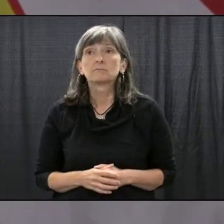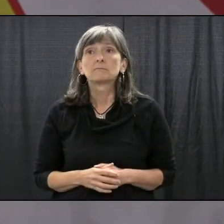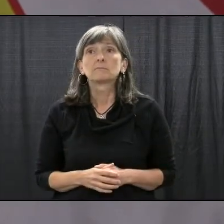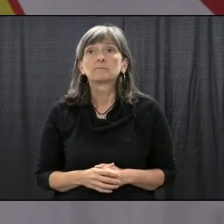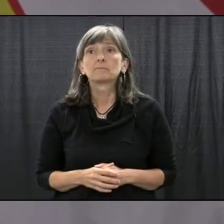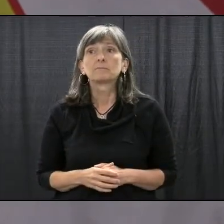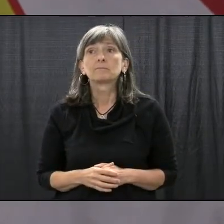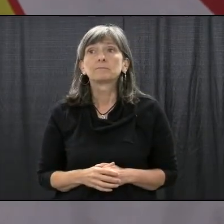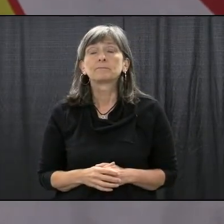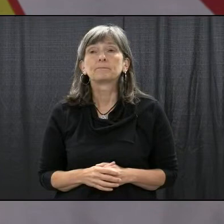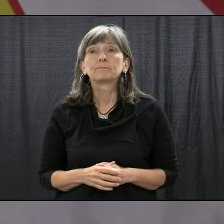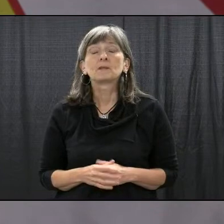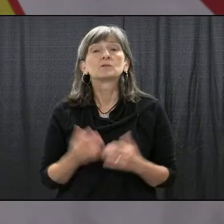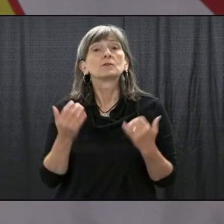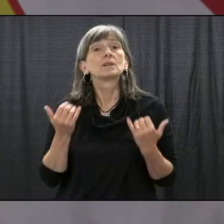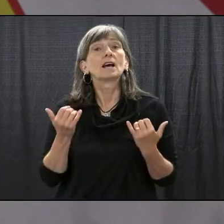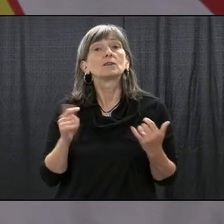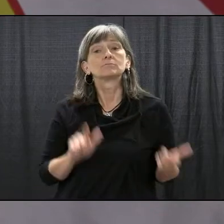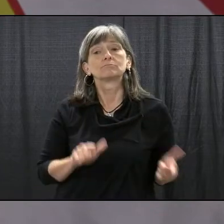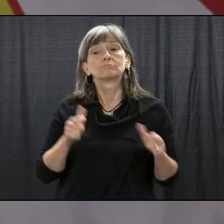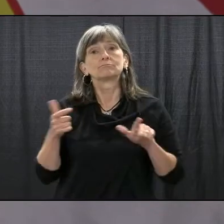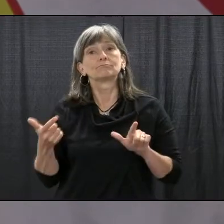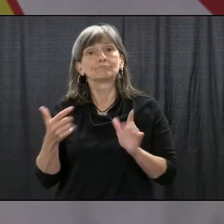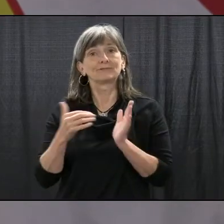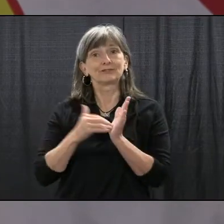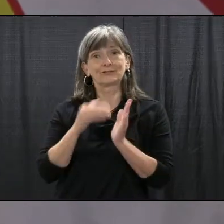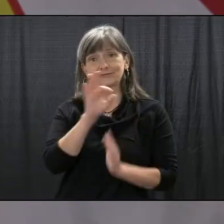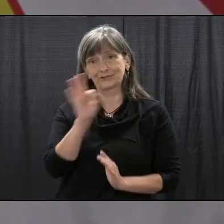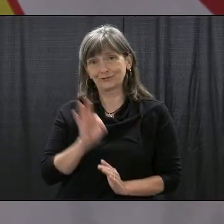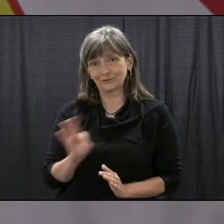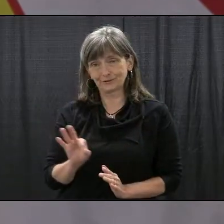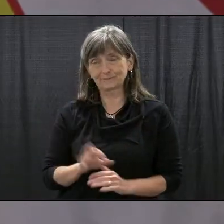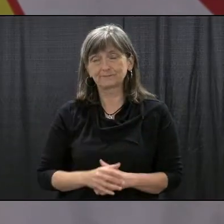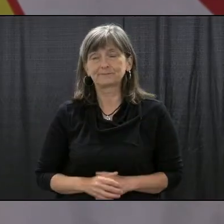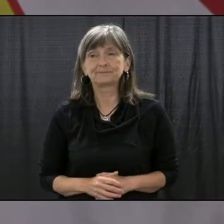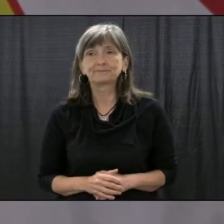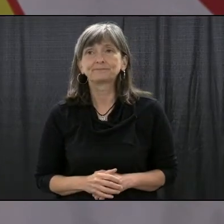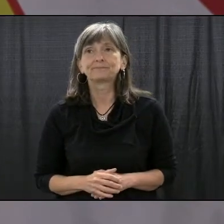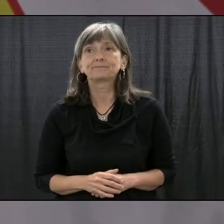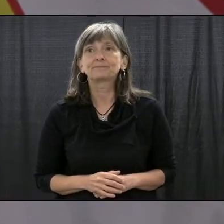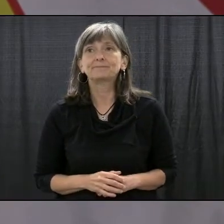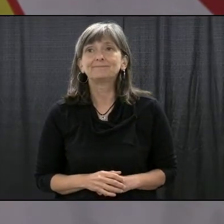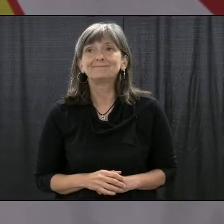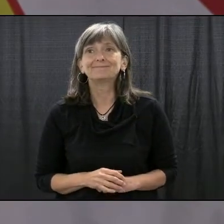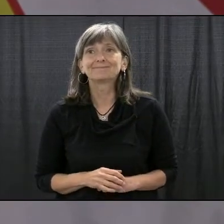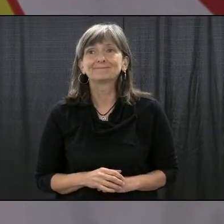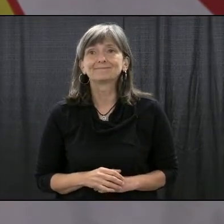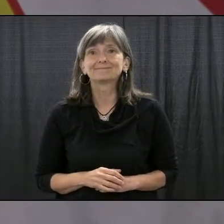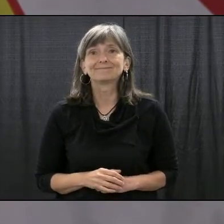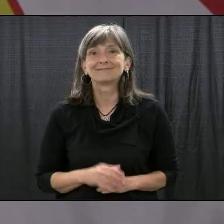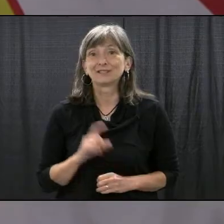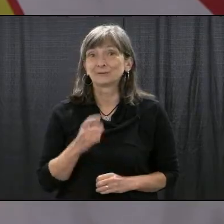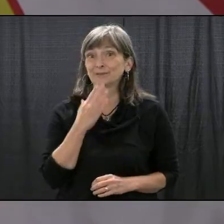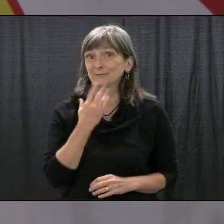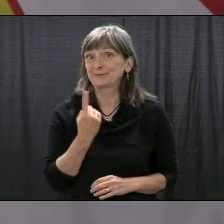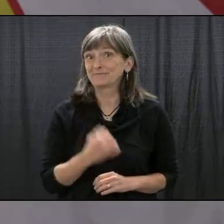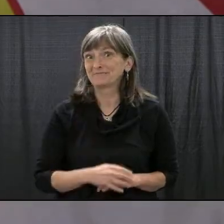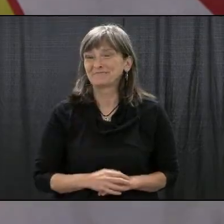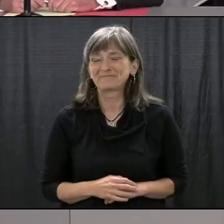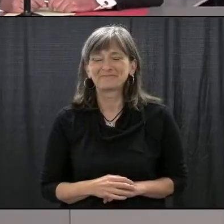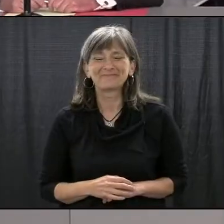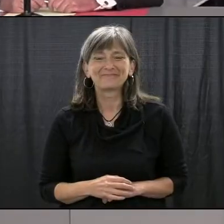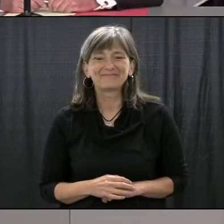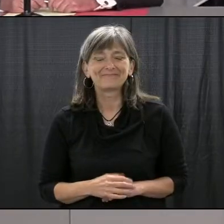environments. So with that, I will turn things now over to Dr. Fitzgerald for today's update, which will be a good one. Thank you,